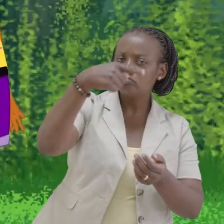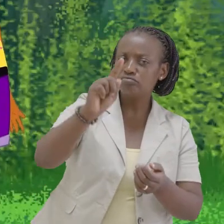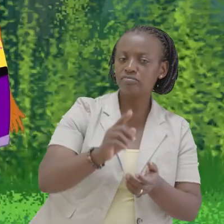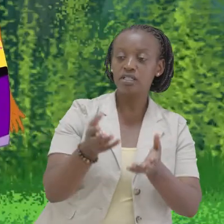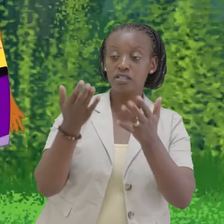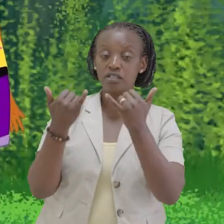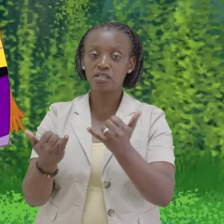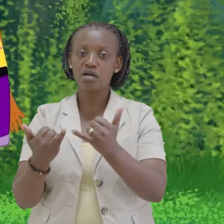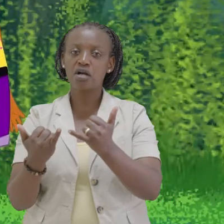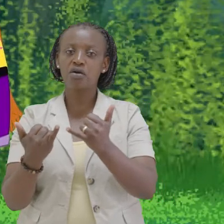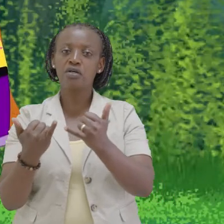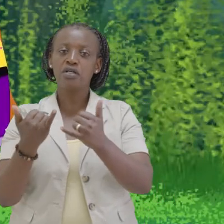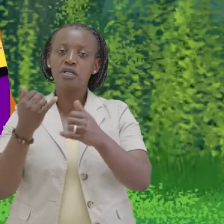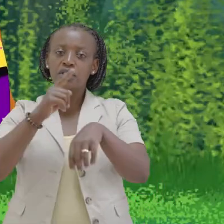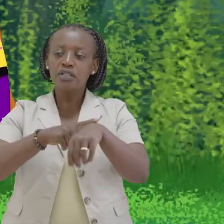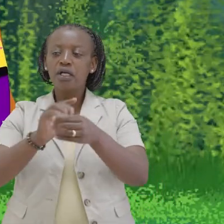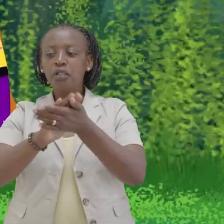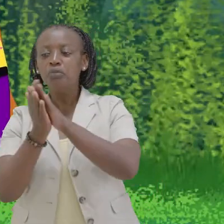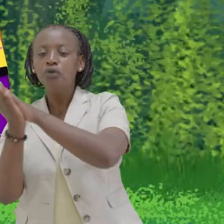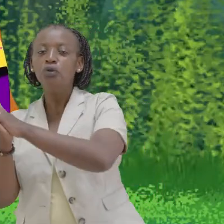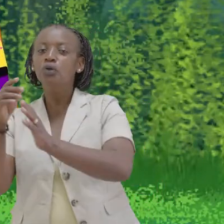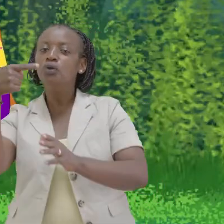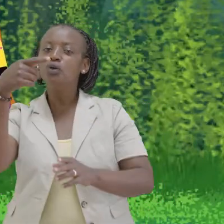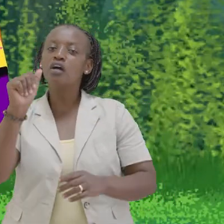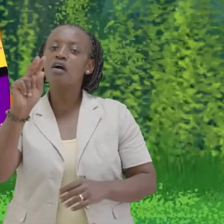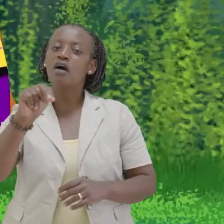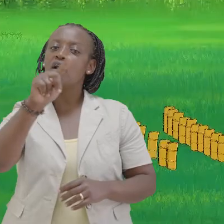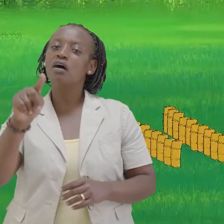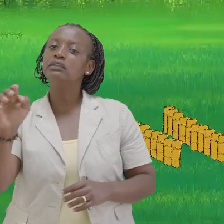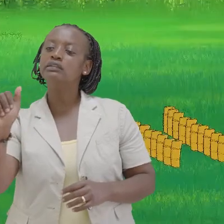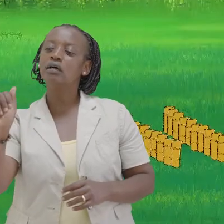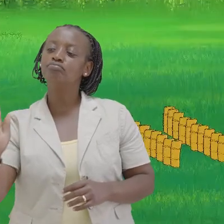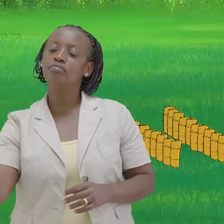That's right. Now it's Ganza's turn.